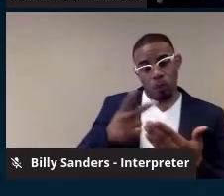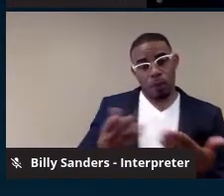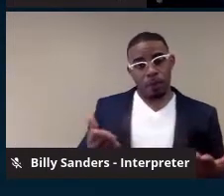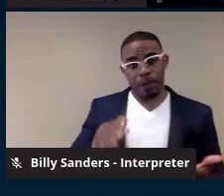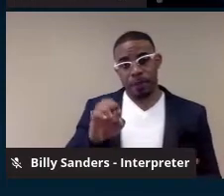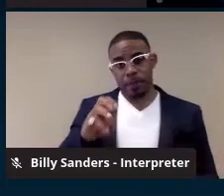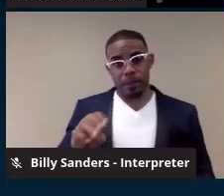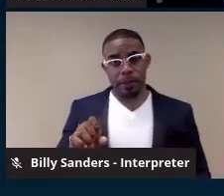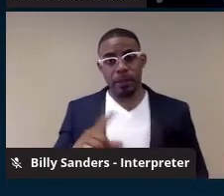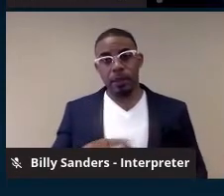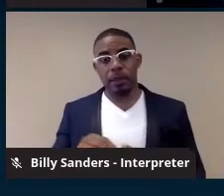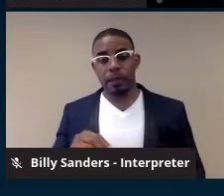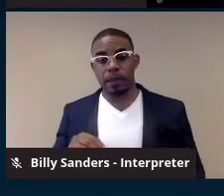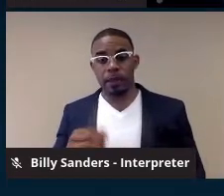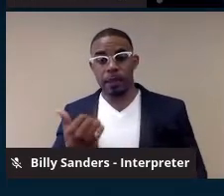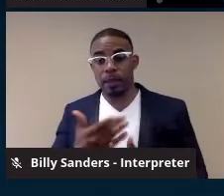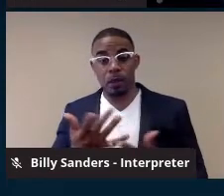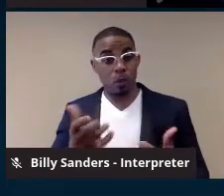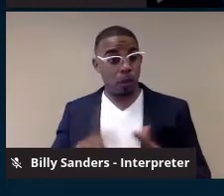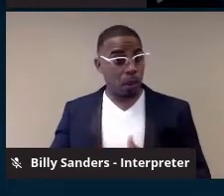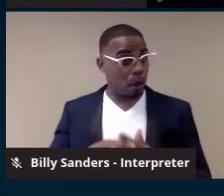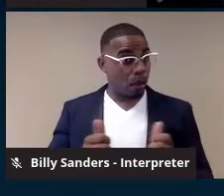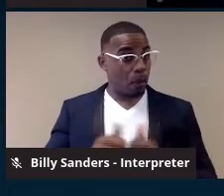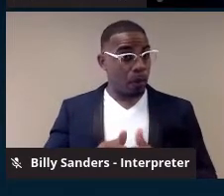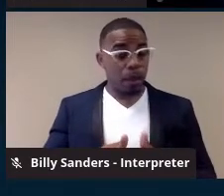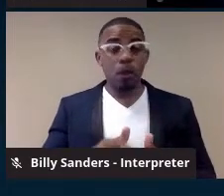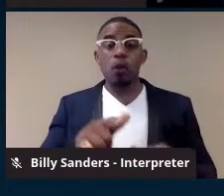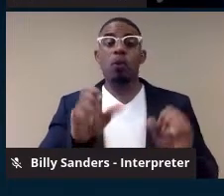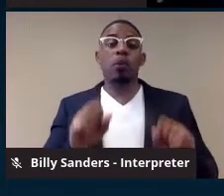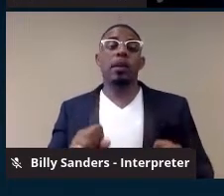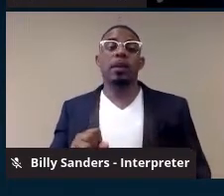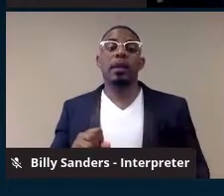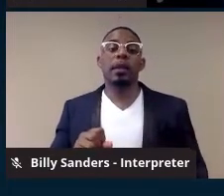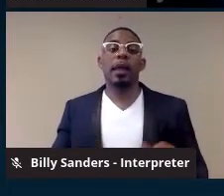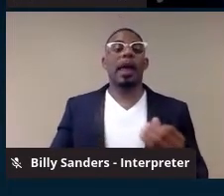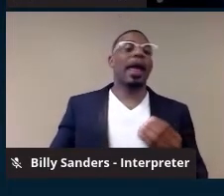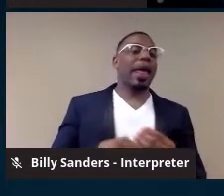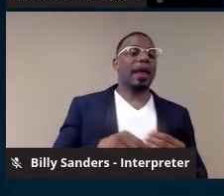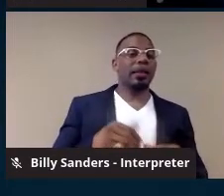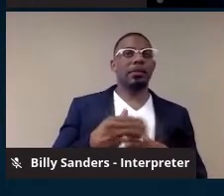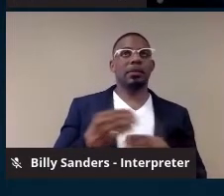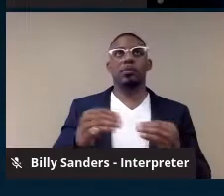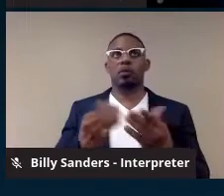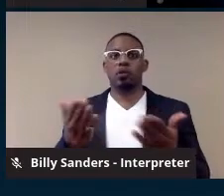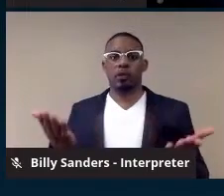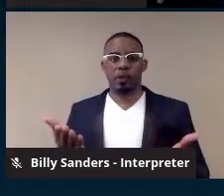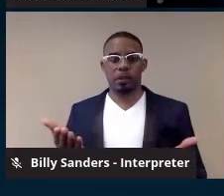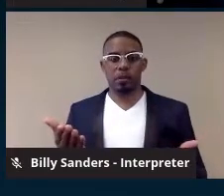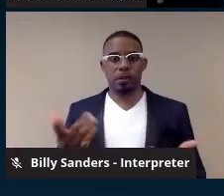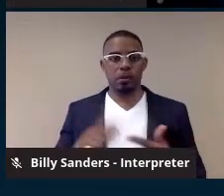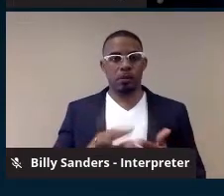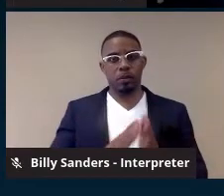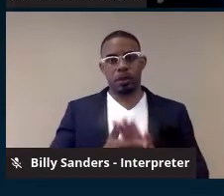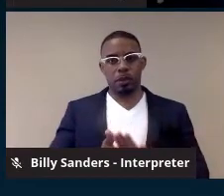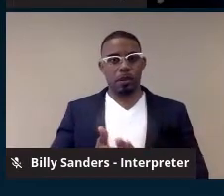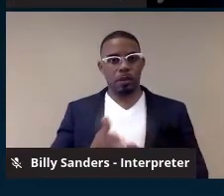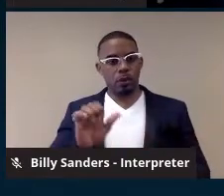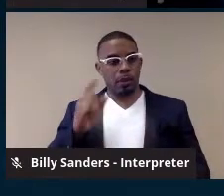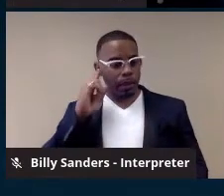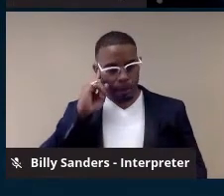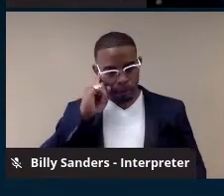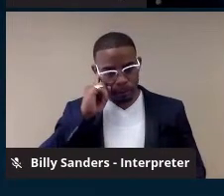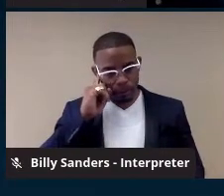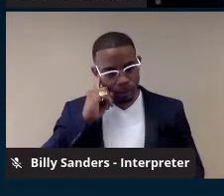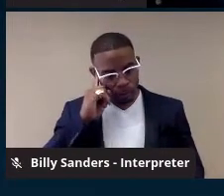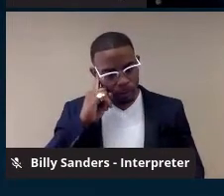CS, anything that you want to start up, you can add in some more services here. So you can,